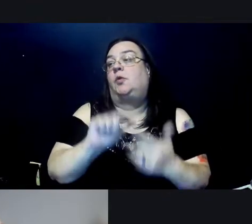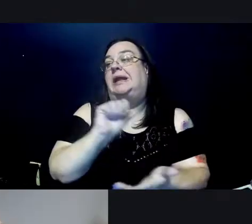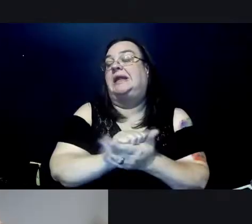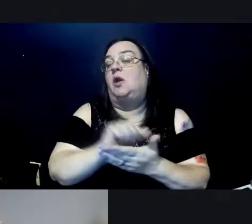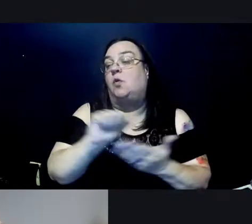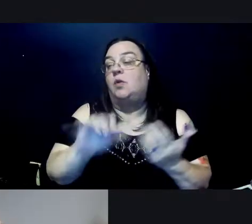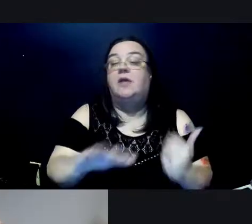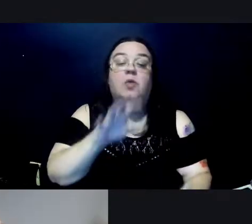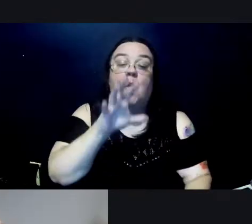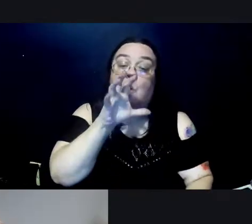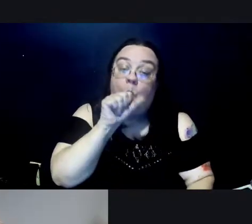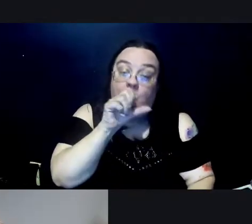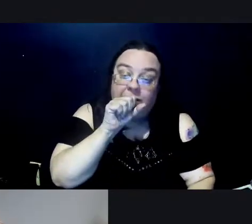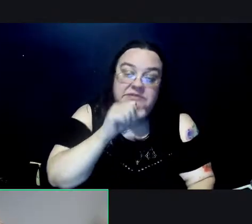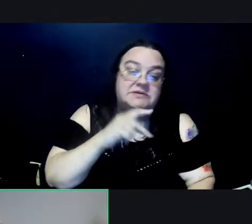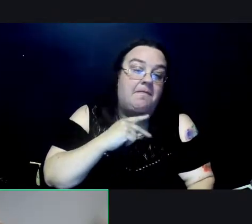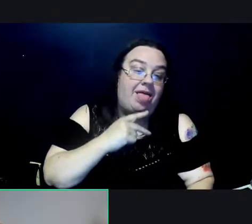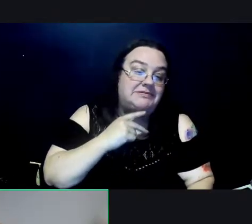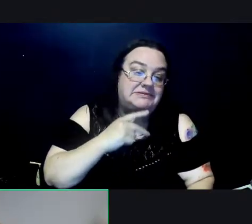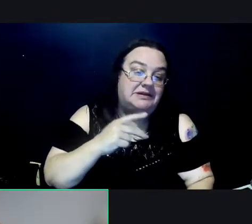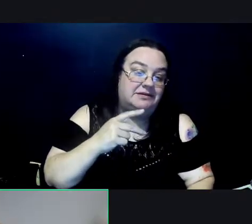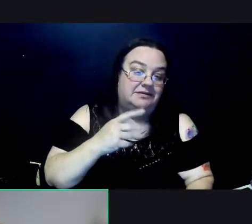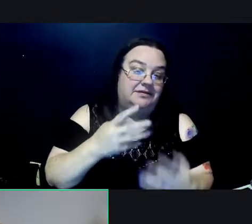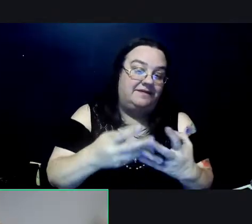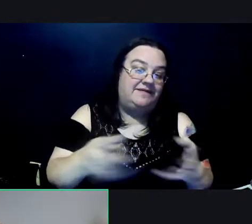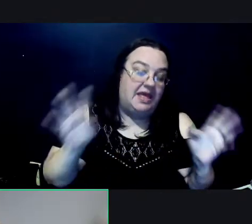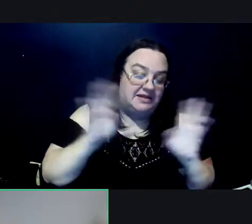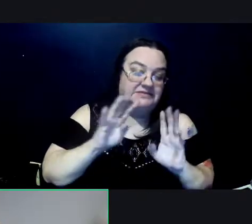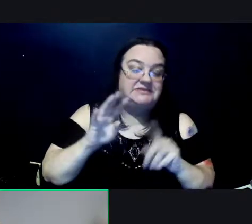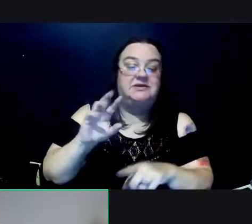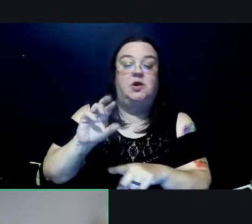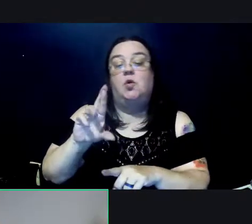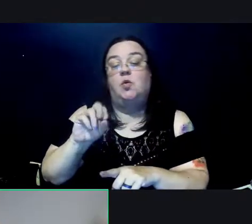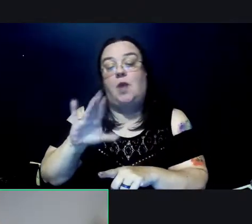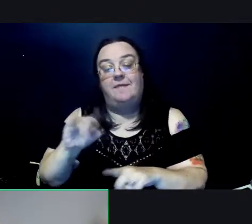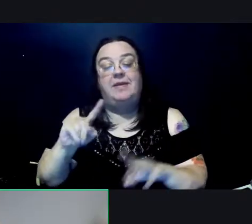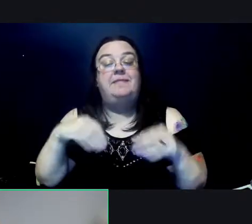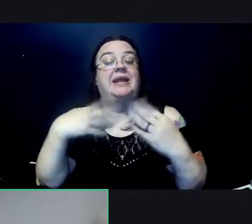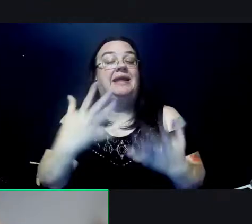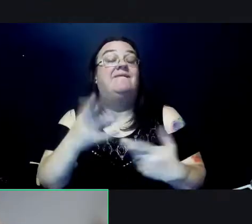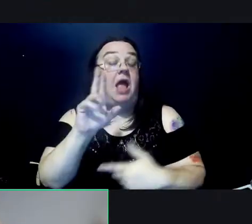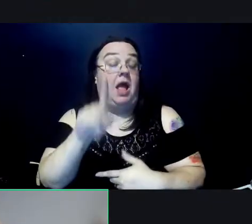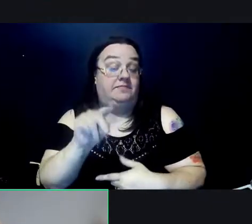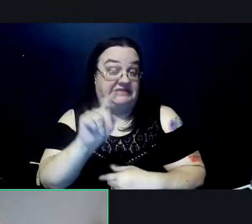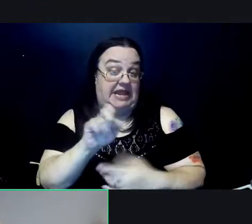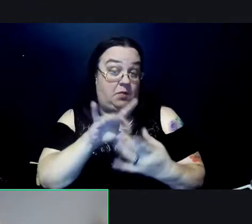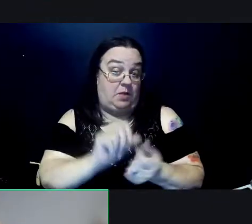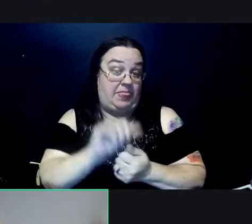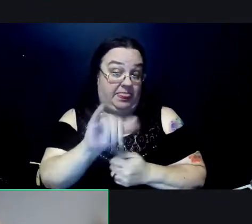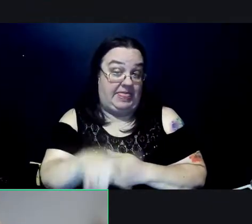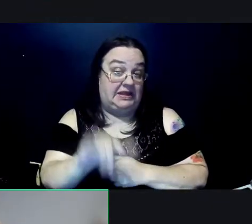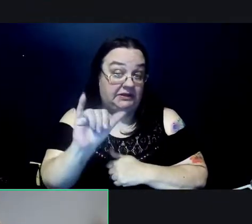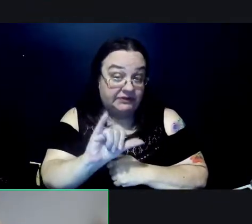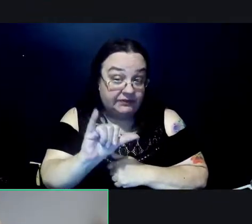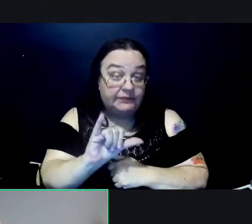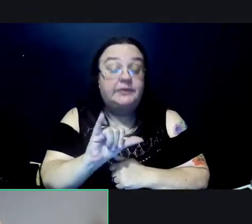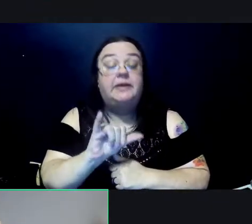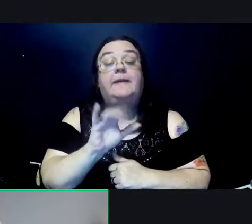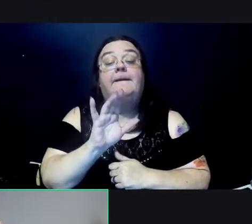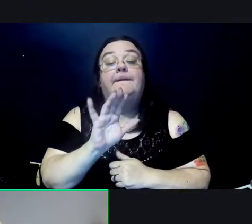orange plastic fence. So go ahead. I can actually give an update regarding that as well.